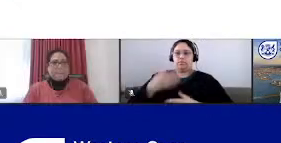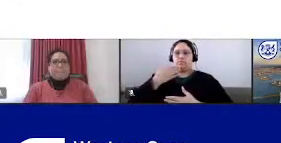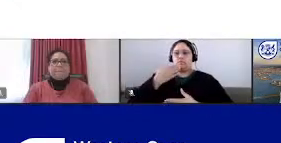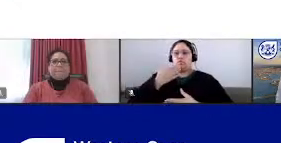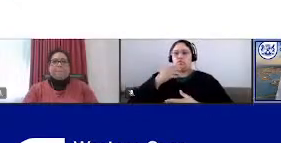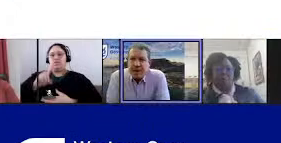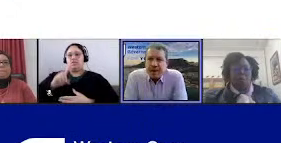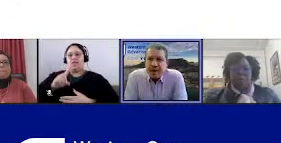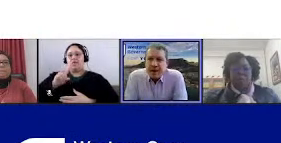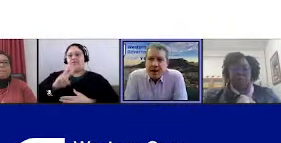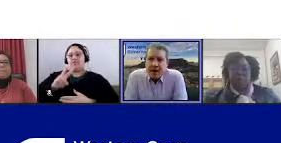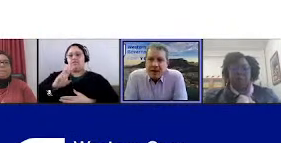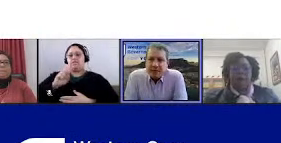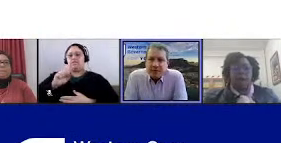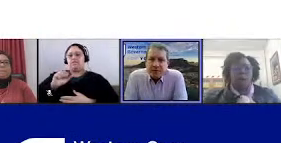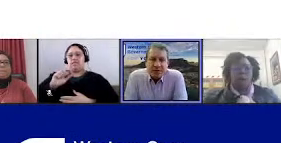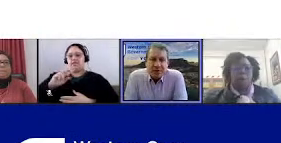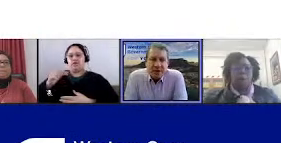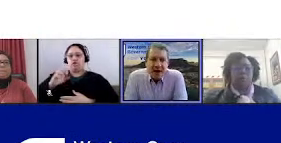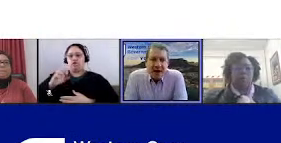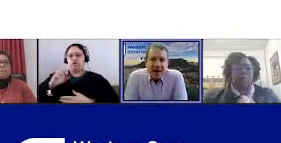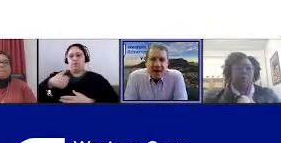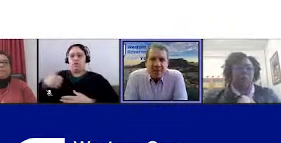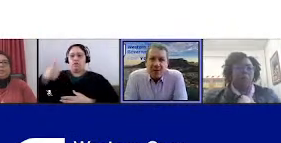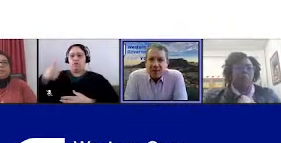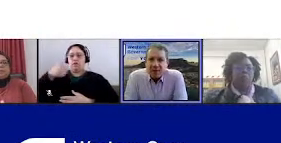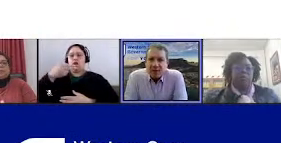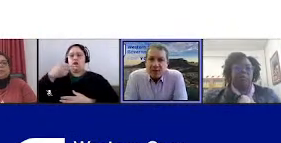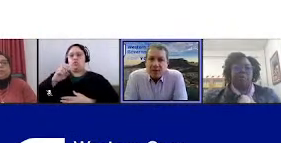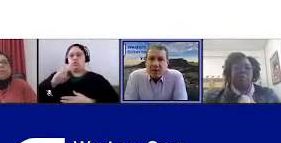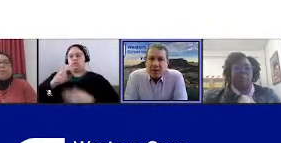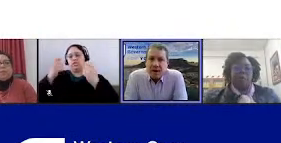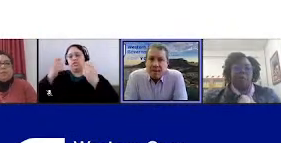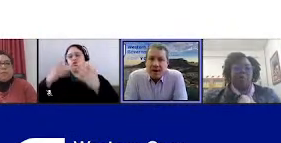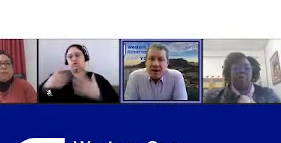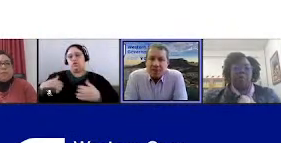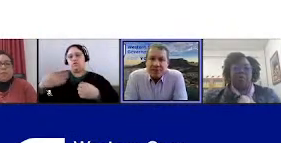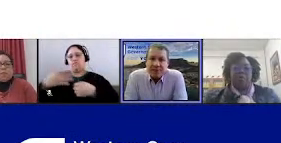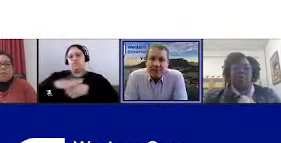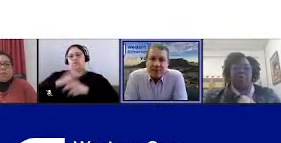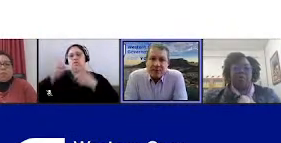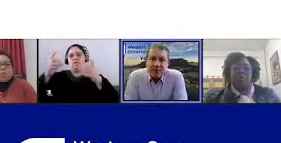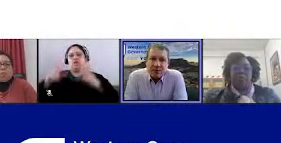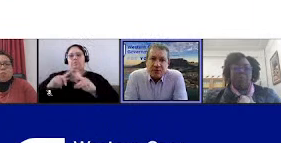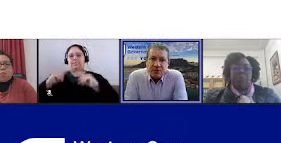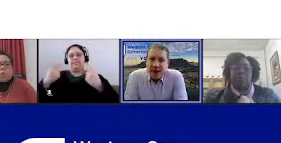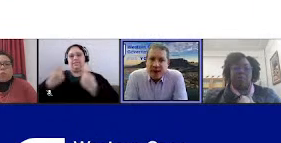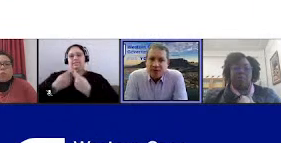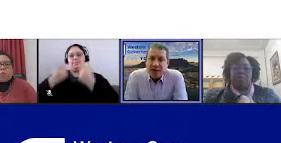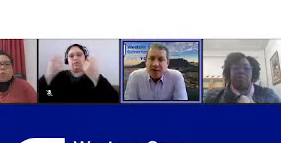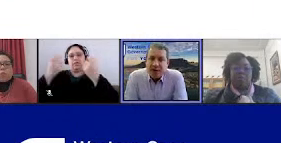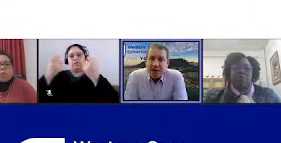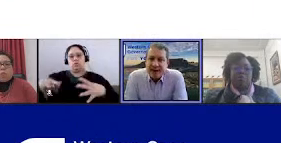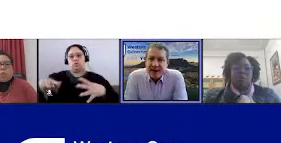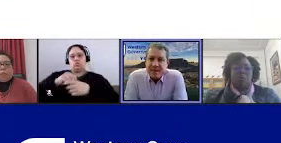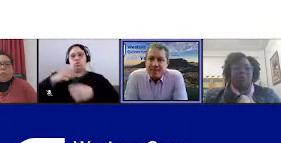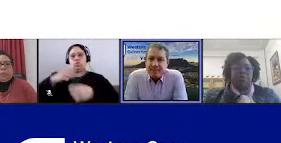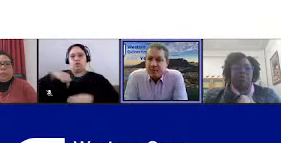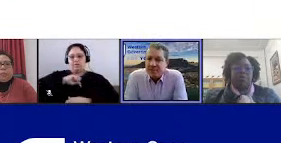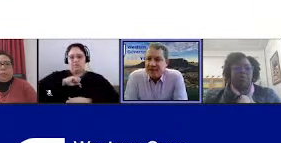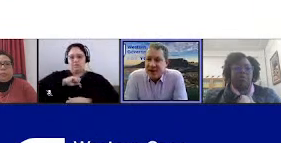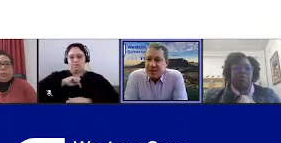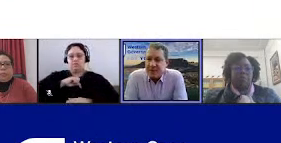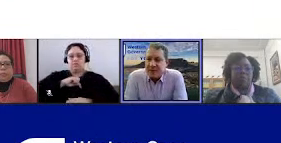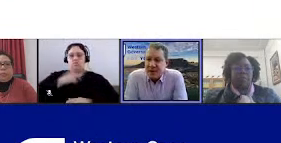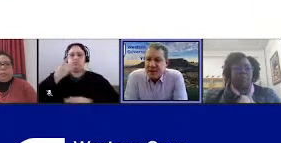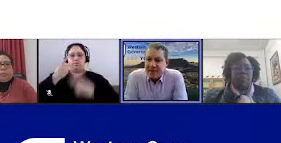Savage, Head of the Treasury, and we've got the full management team of the Treasury joining us.